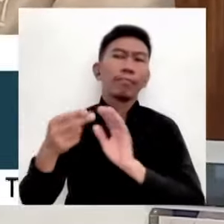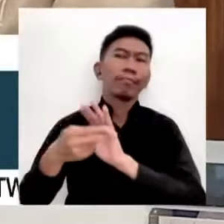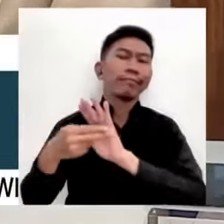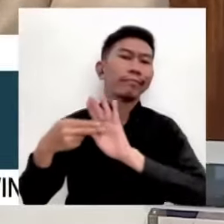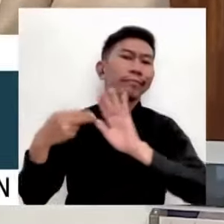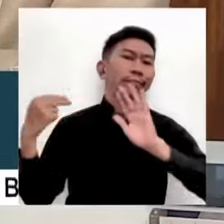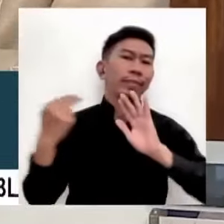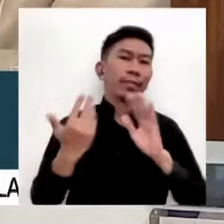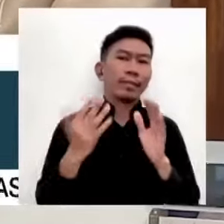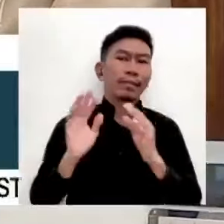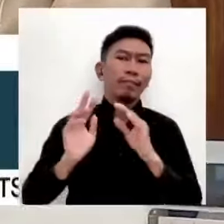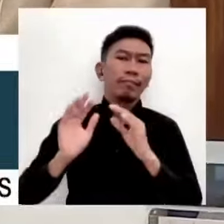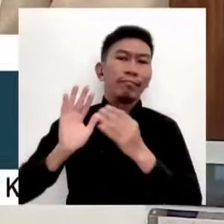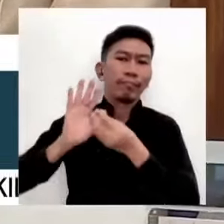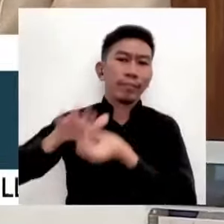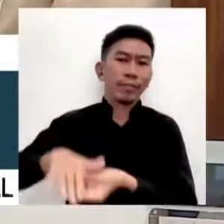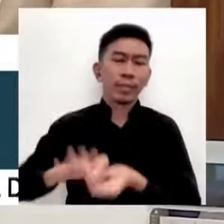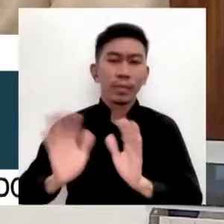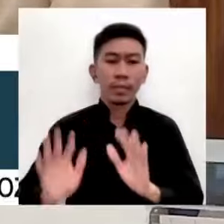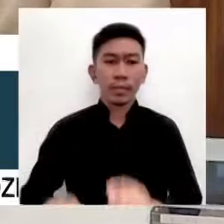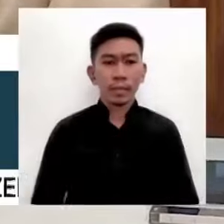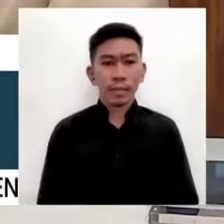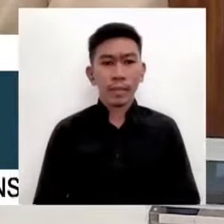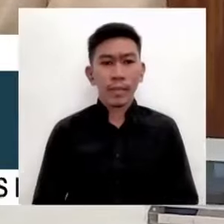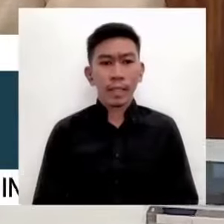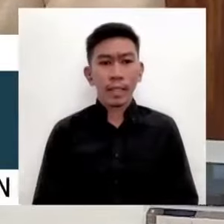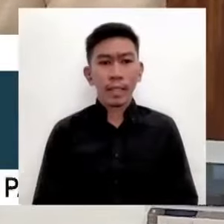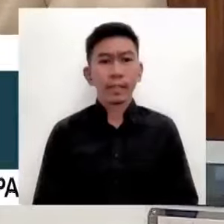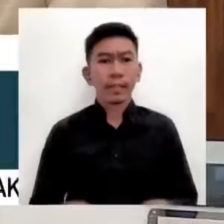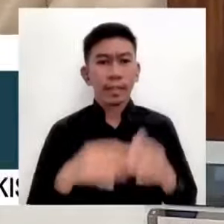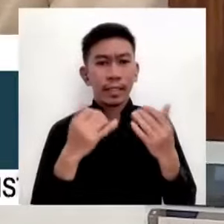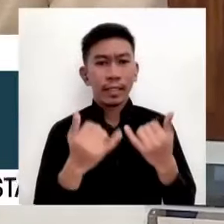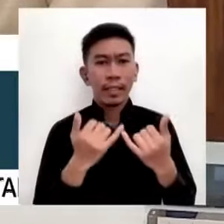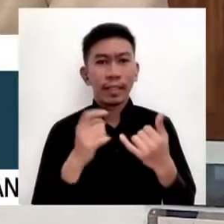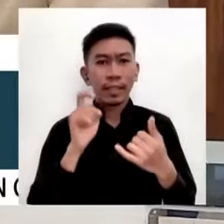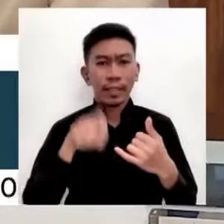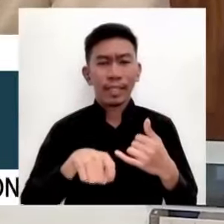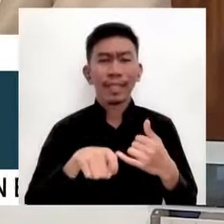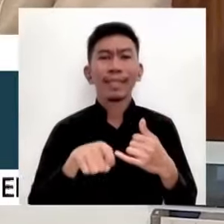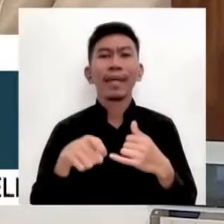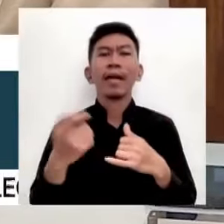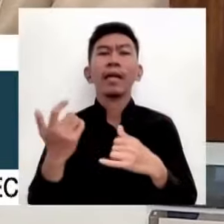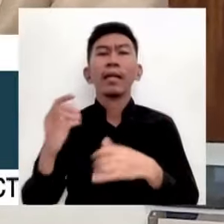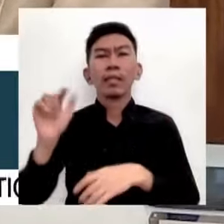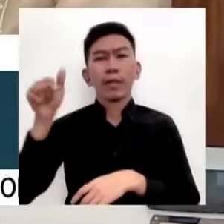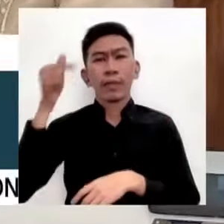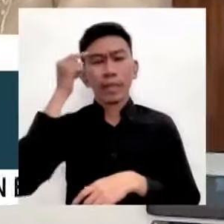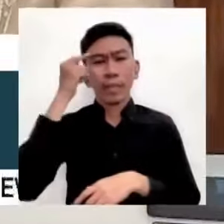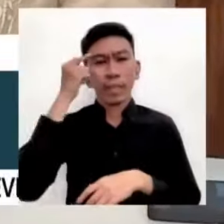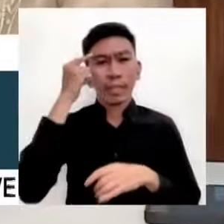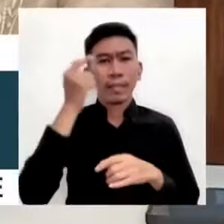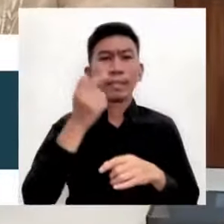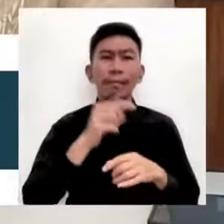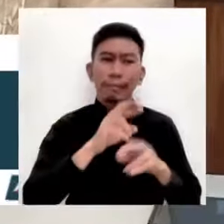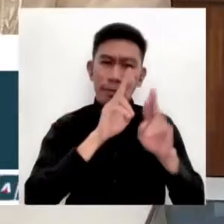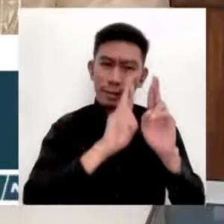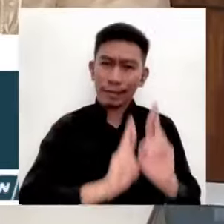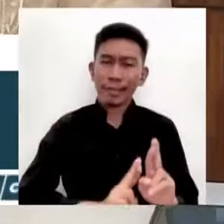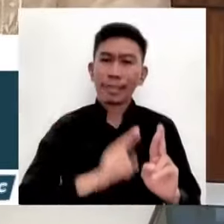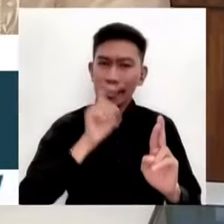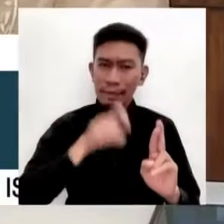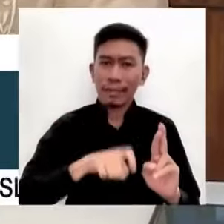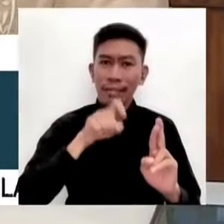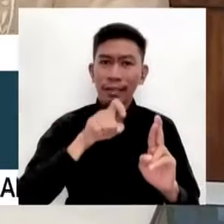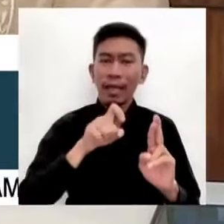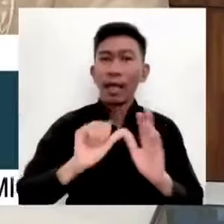is where parliamentary courtesy should come in, no? You know, we respect, there must be